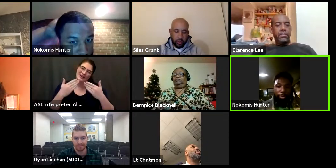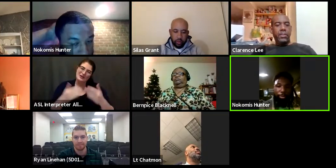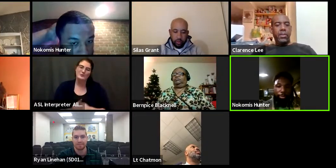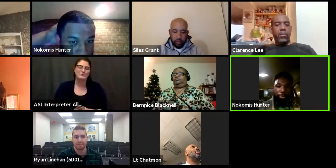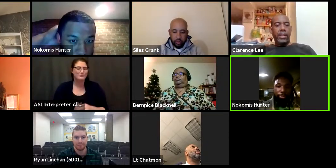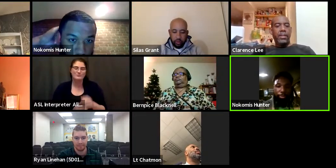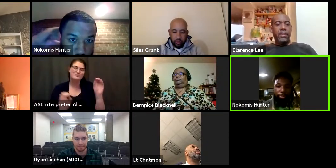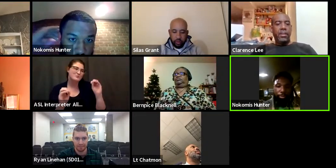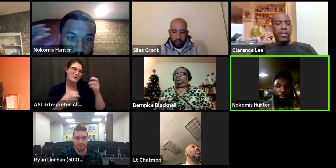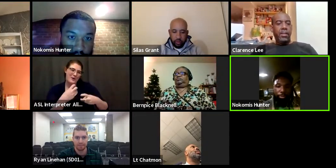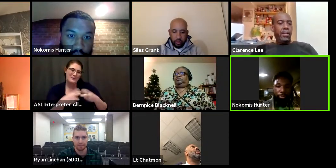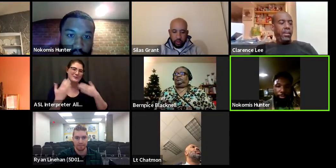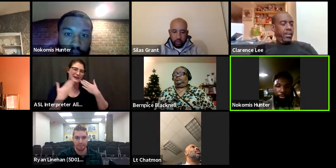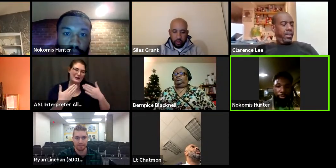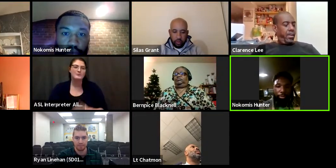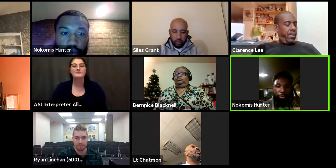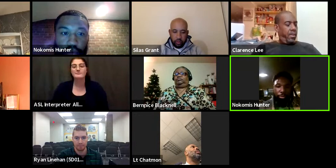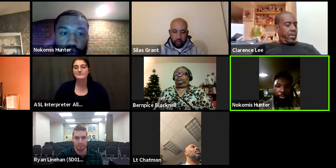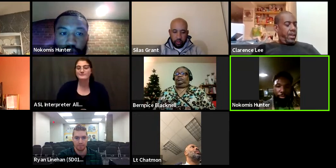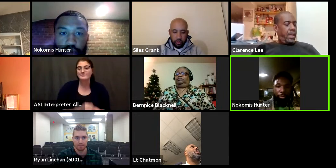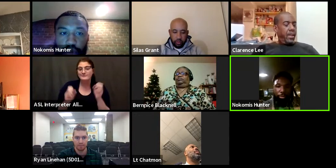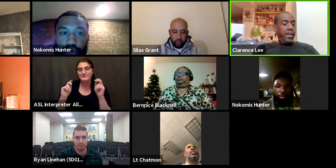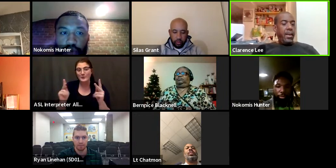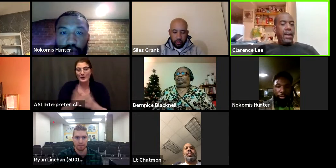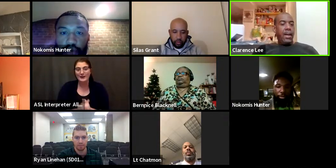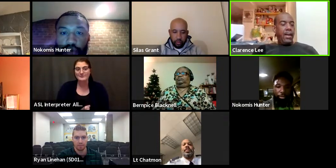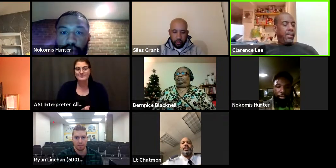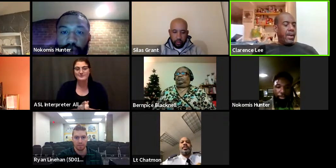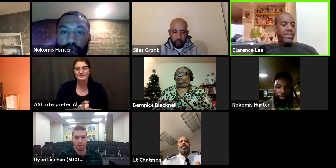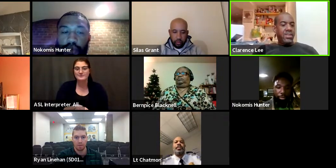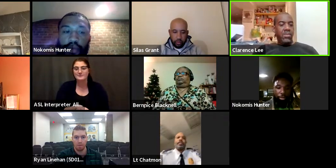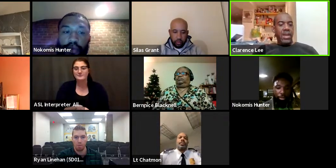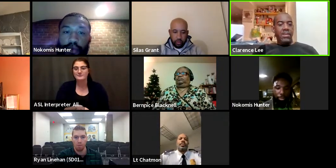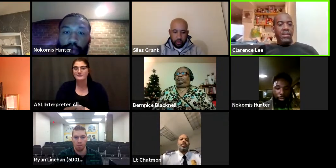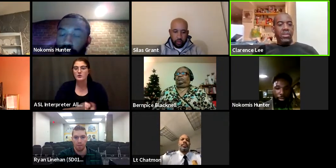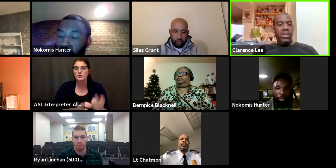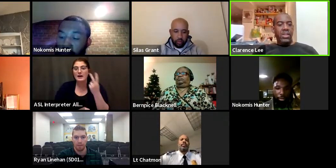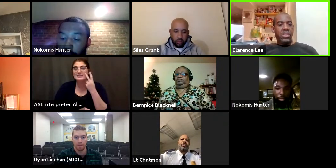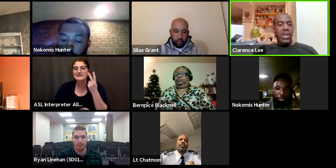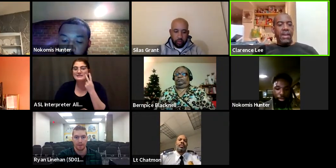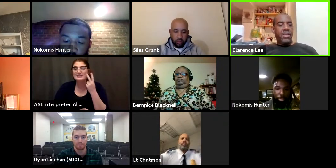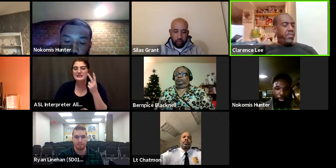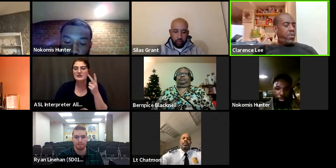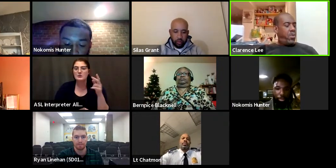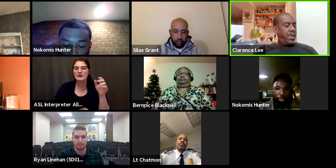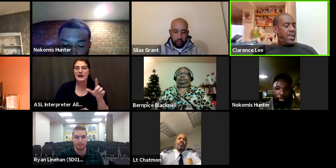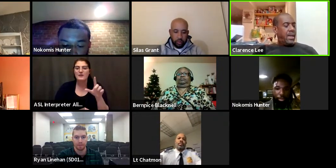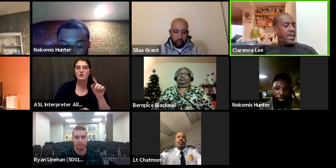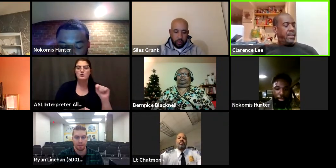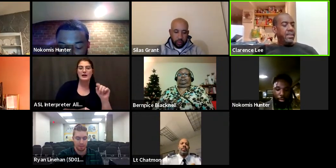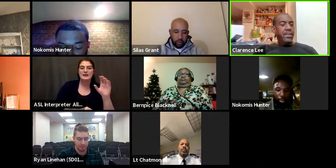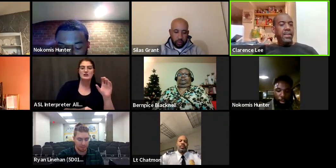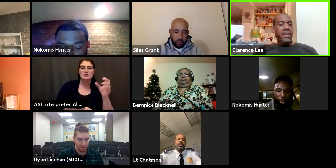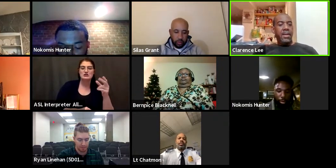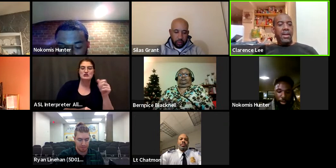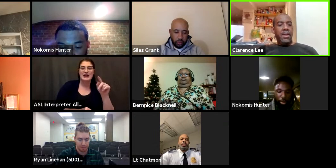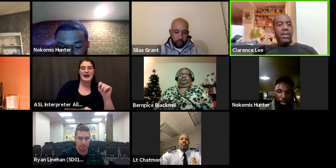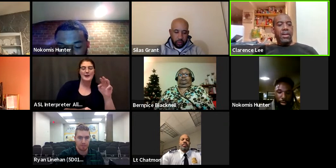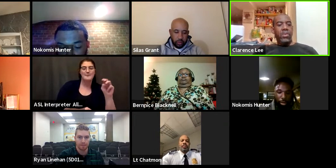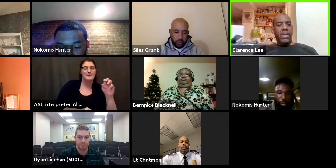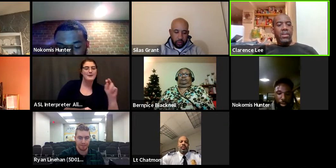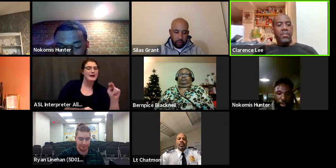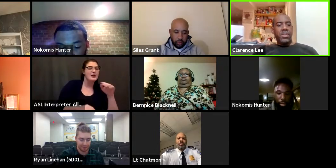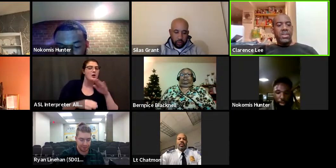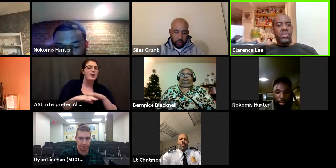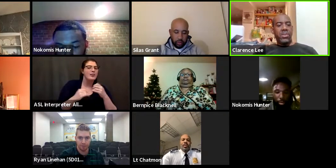you. Ready? Okay. I see we had Lieutenant Chapman on the line.